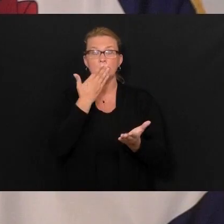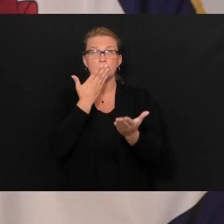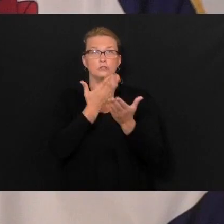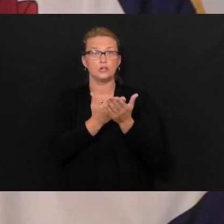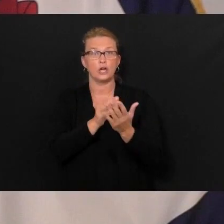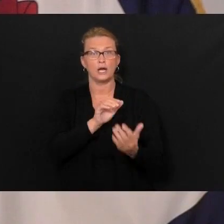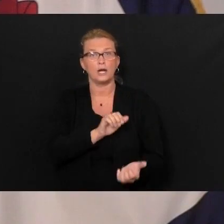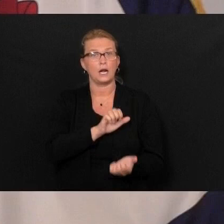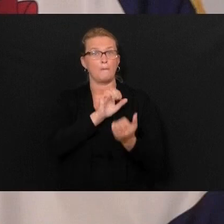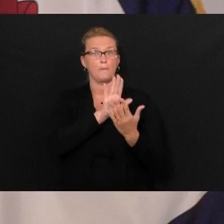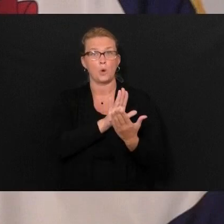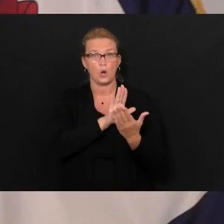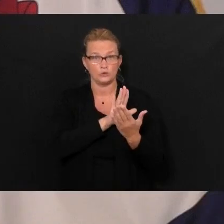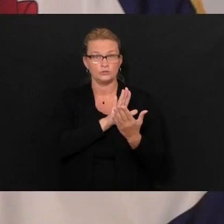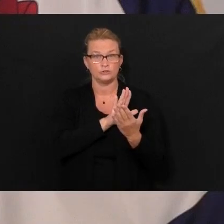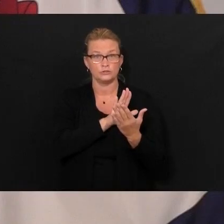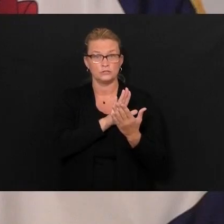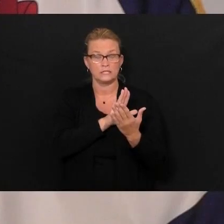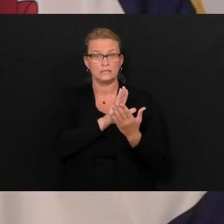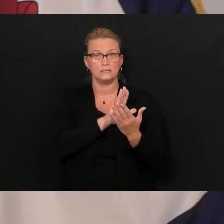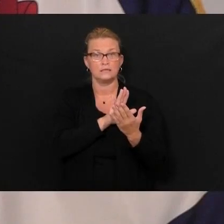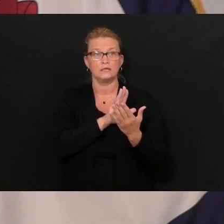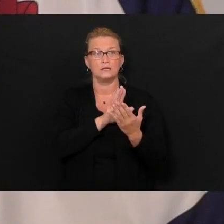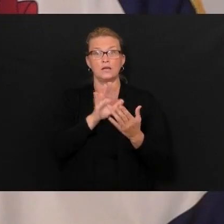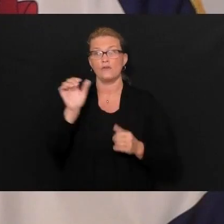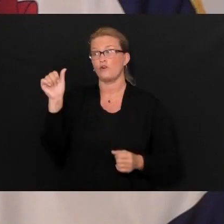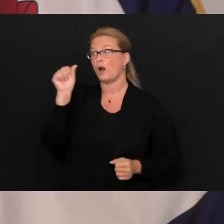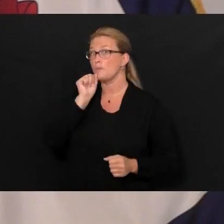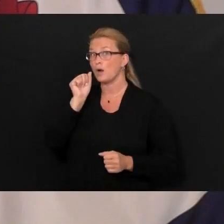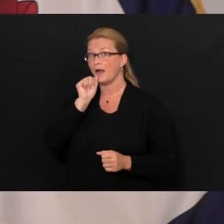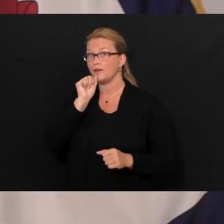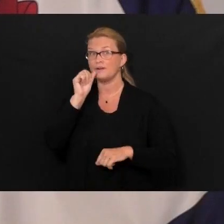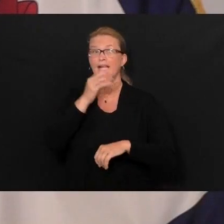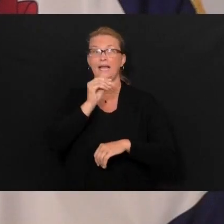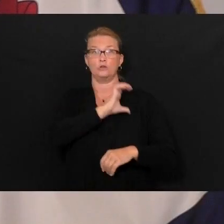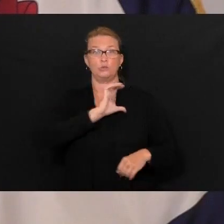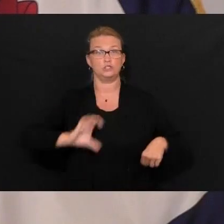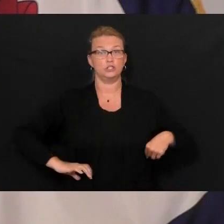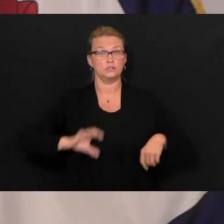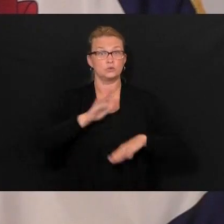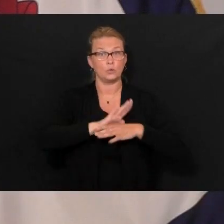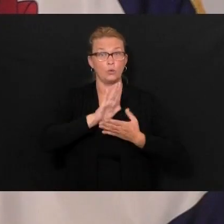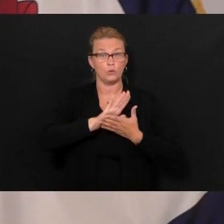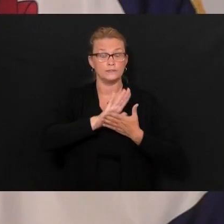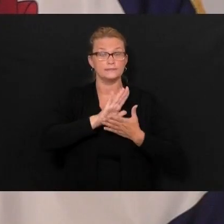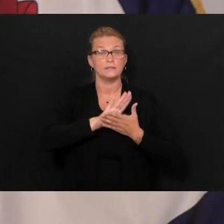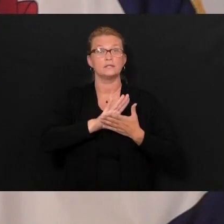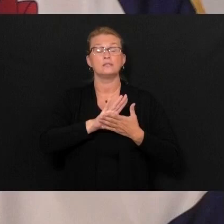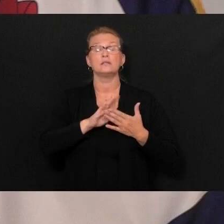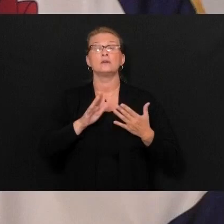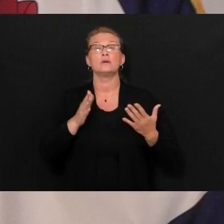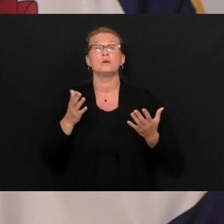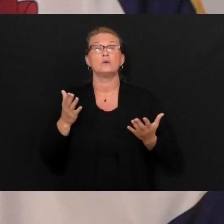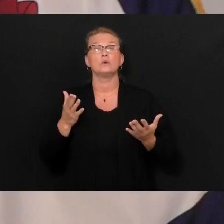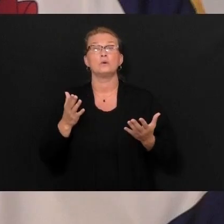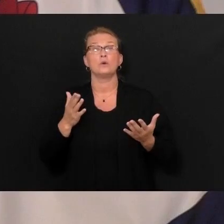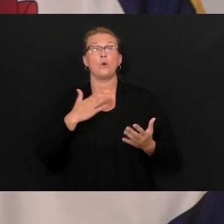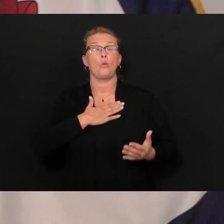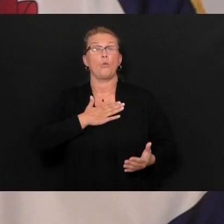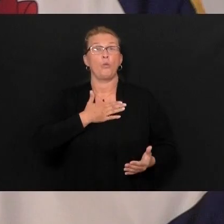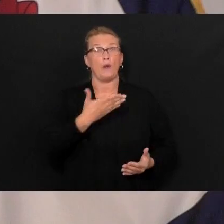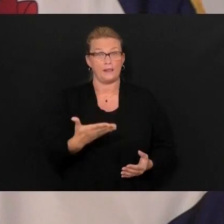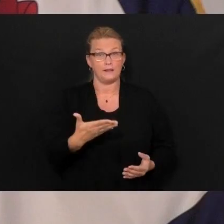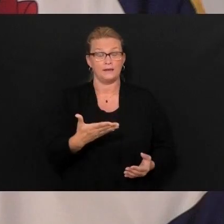has come about from the standpoint of our private or our Christian schools, and that is this, and that is a